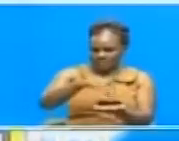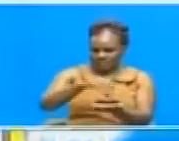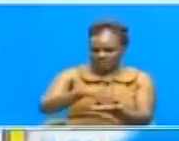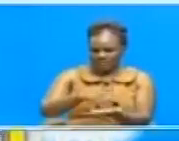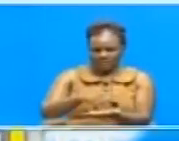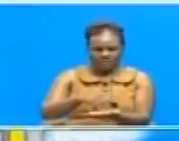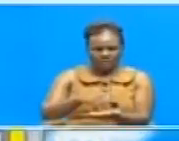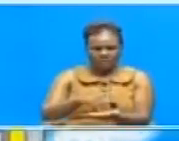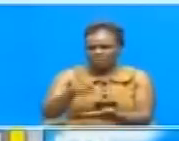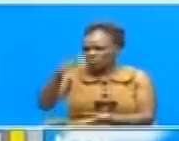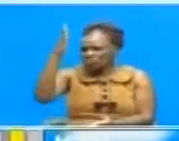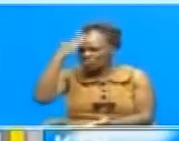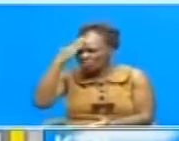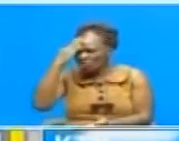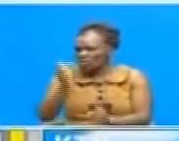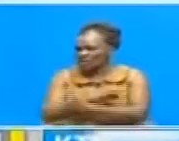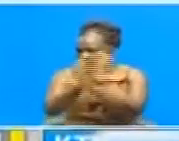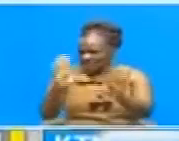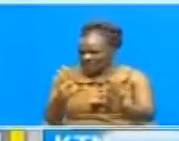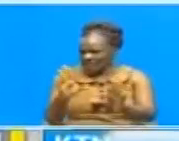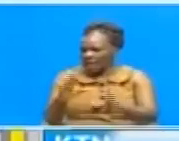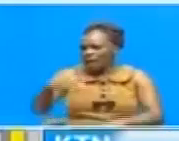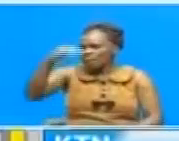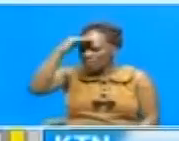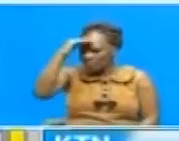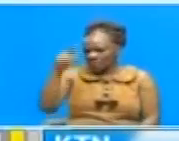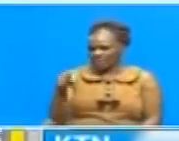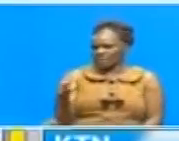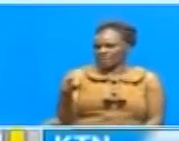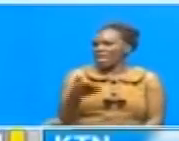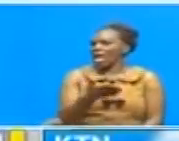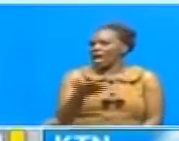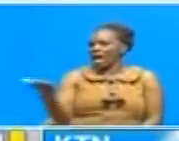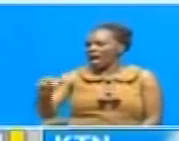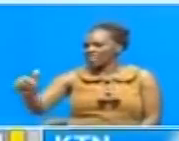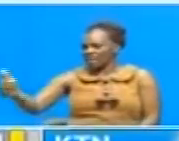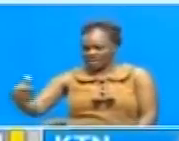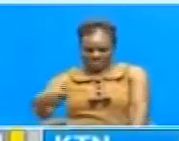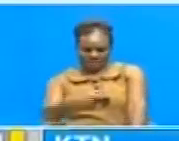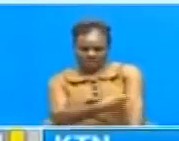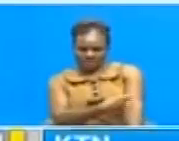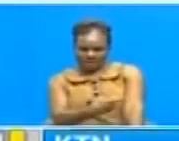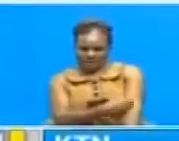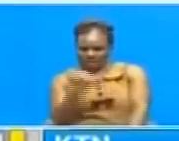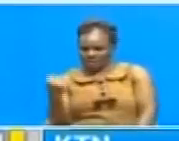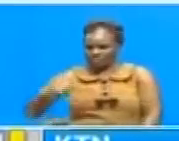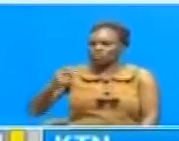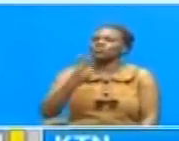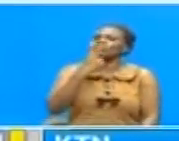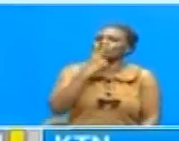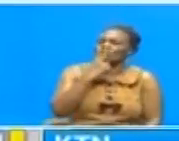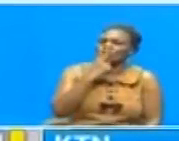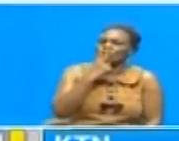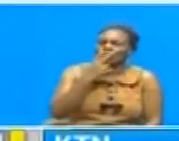don't know whether you know it very well, that alcohol, like any other drug of abuse, cigarette, cocaine, name